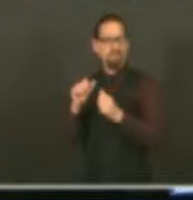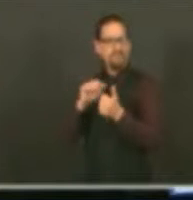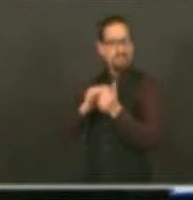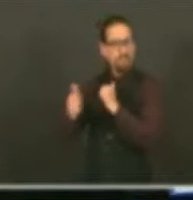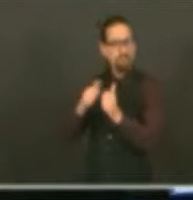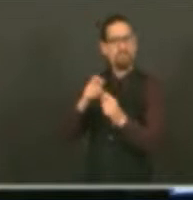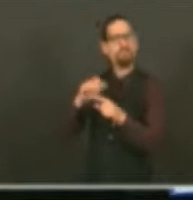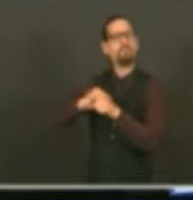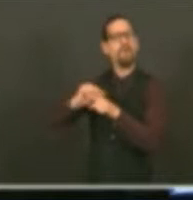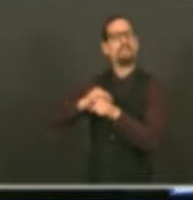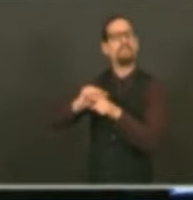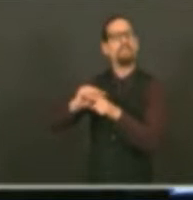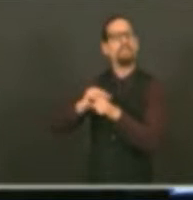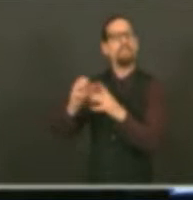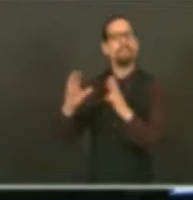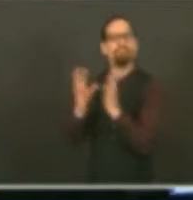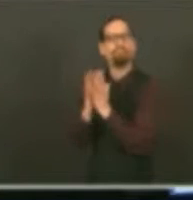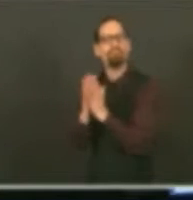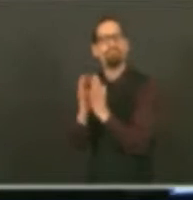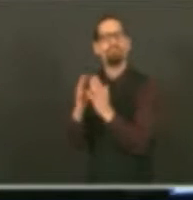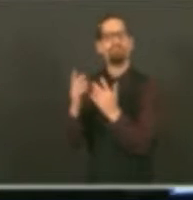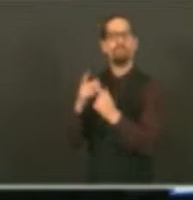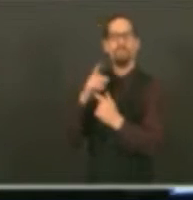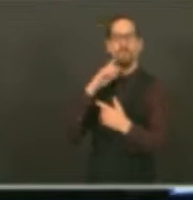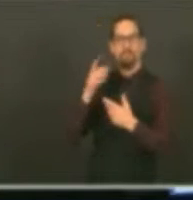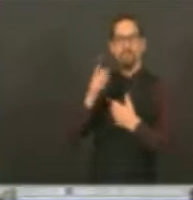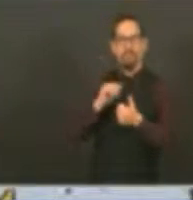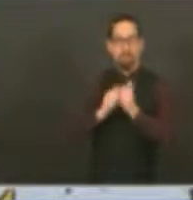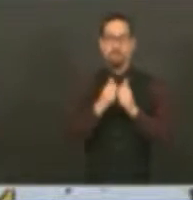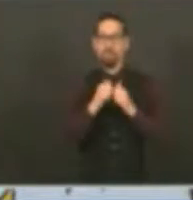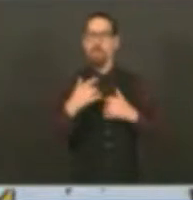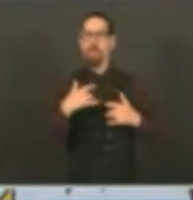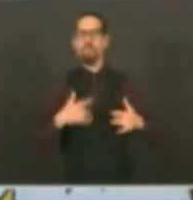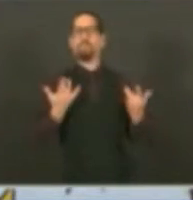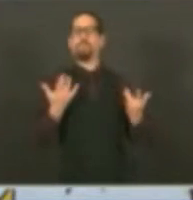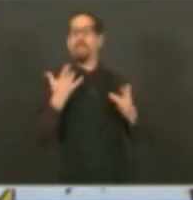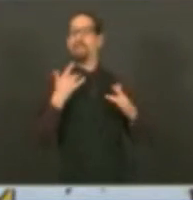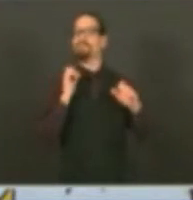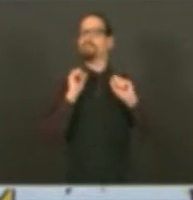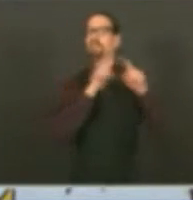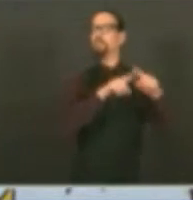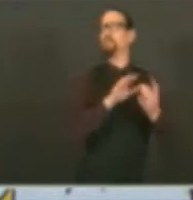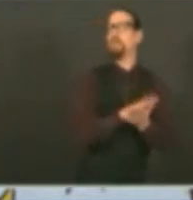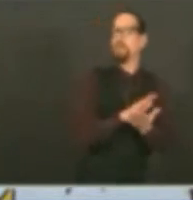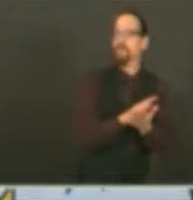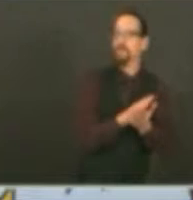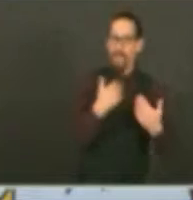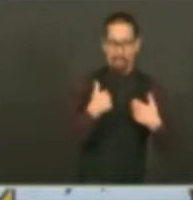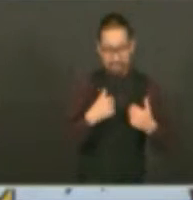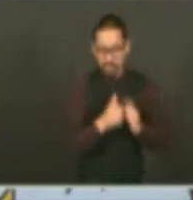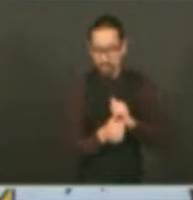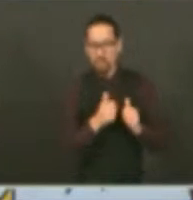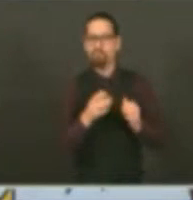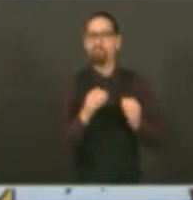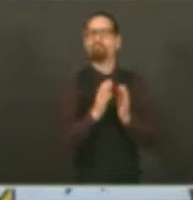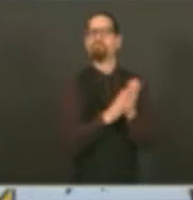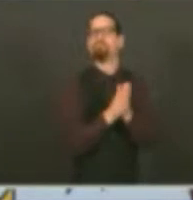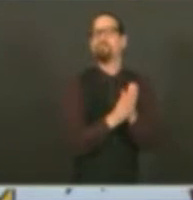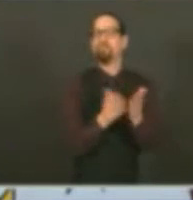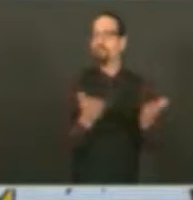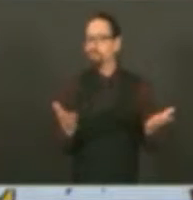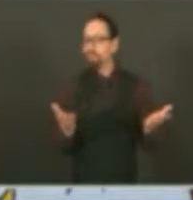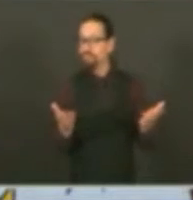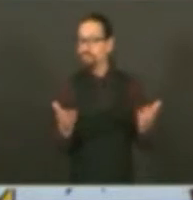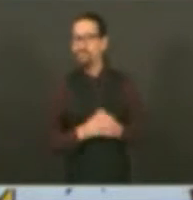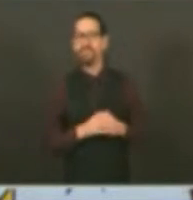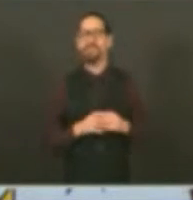come to school because they participate in sports? Yeah. So I should have said this, so thank you for the question. We are in